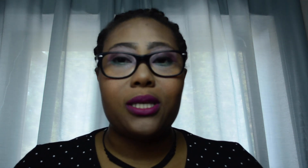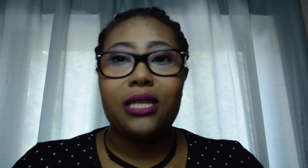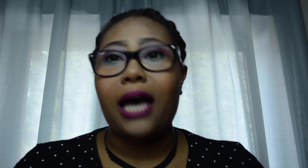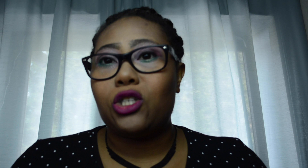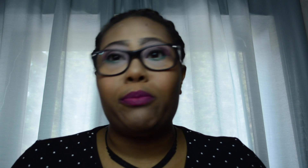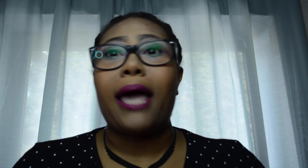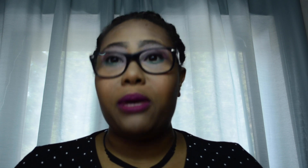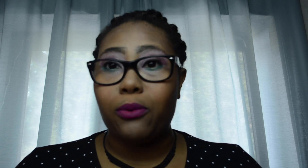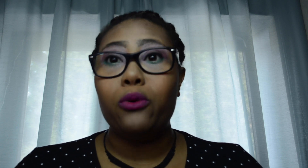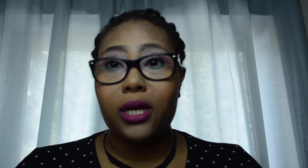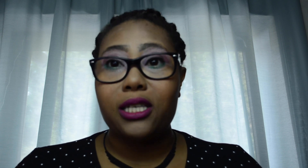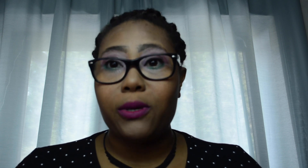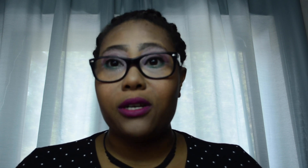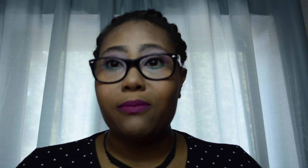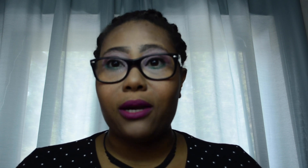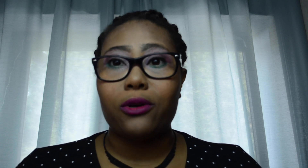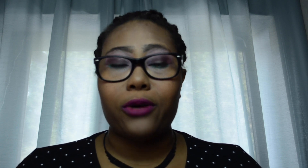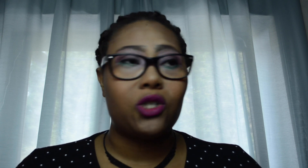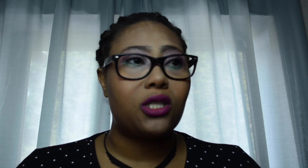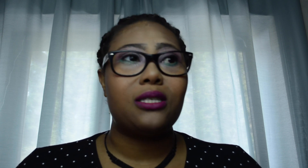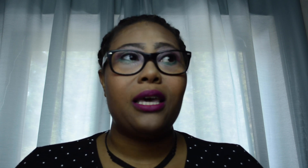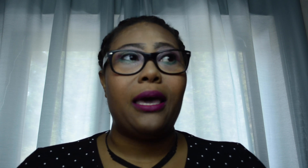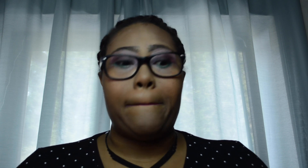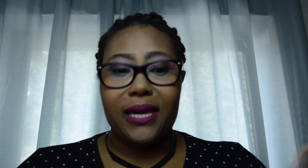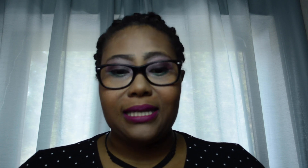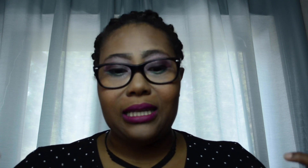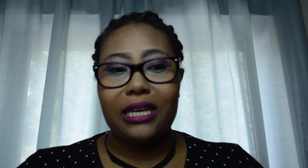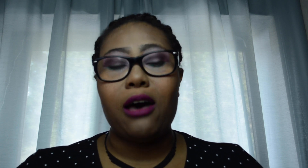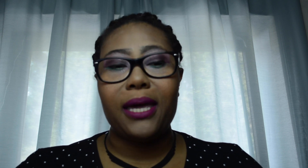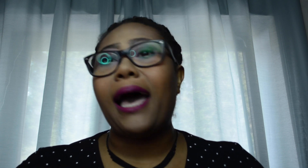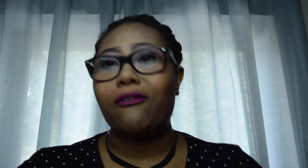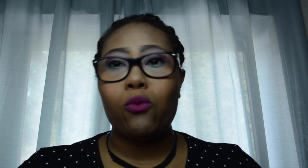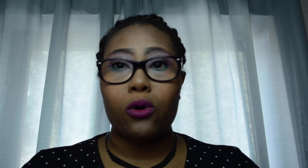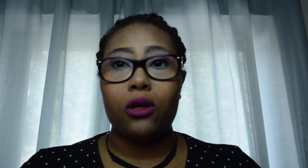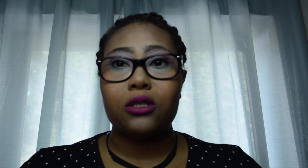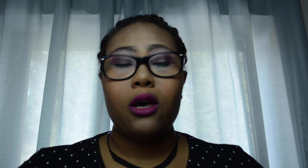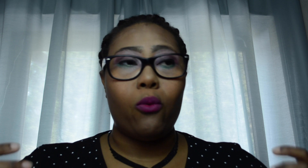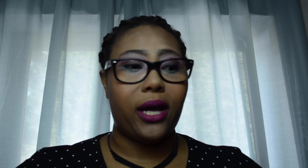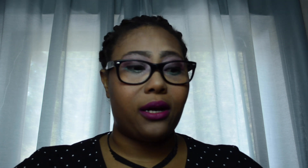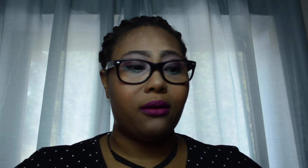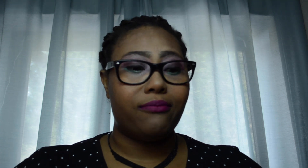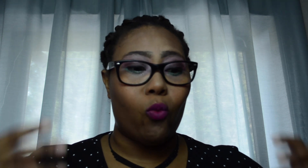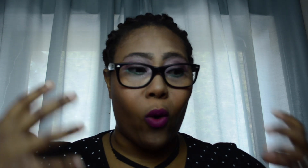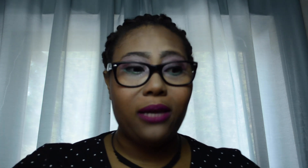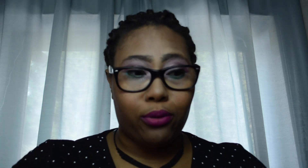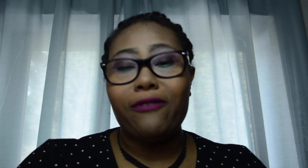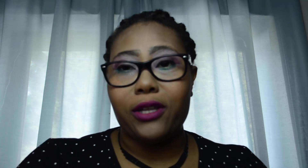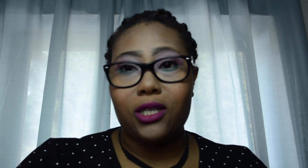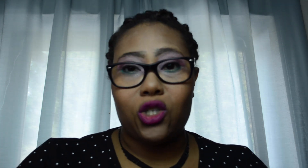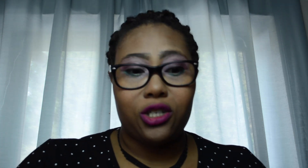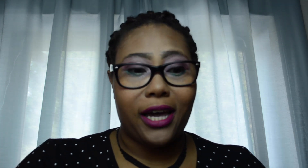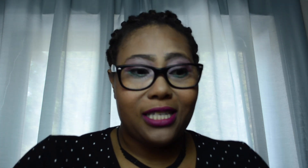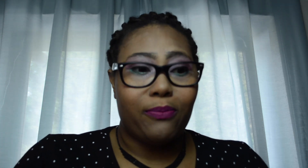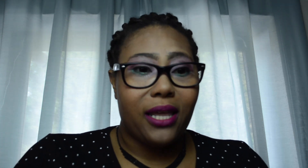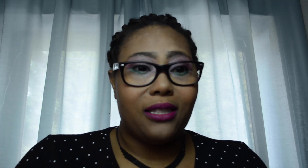you know, it's not just Black people who can experience microaggressions. Basically, coming out of a world where white